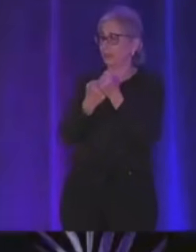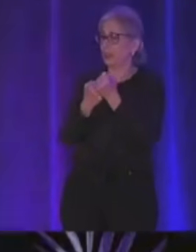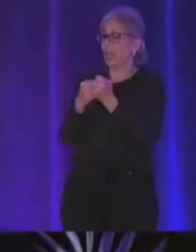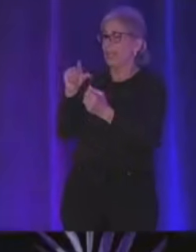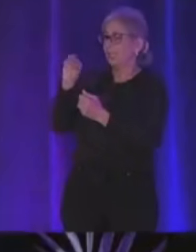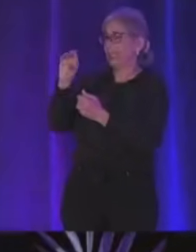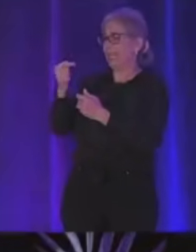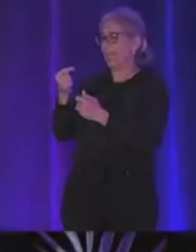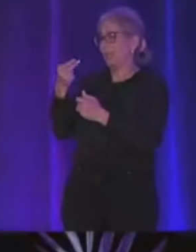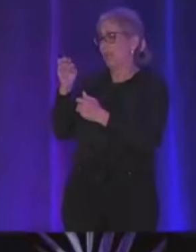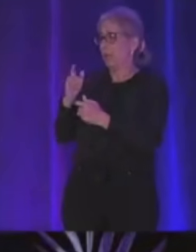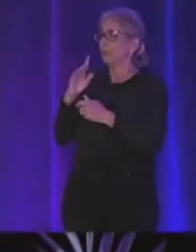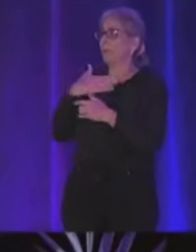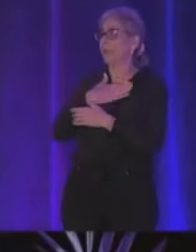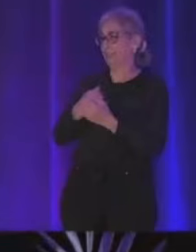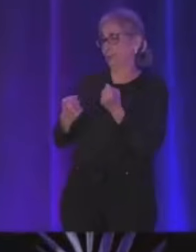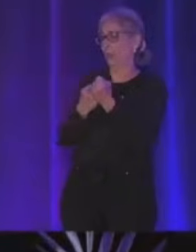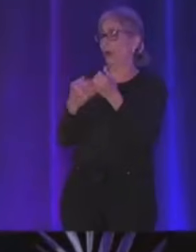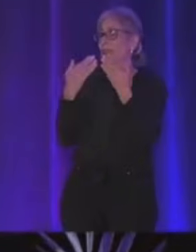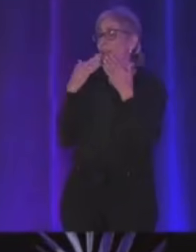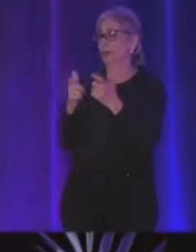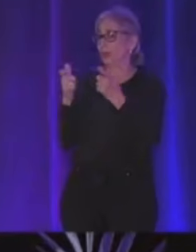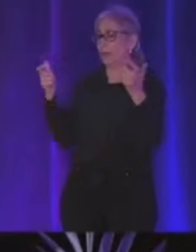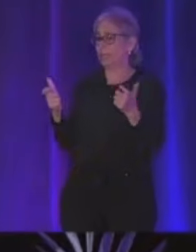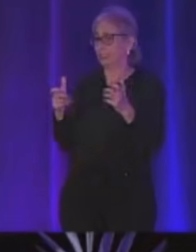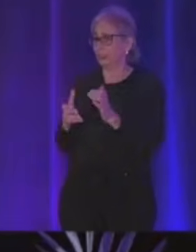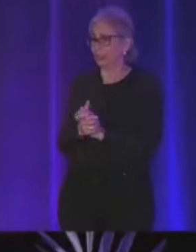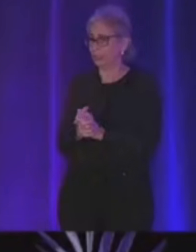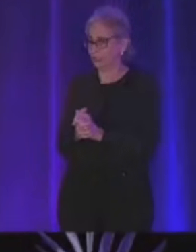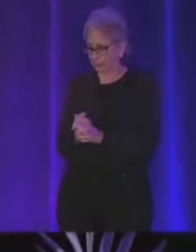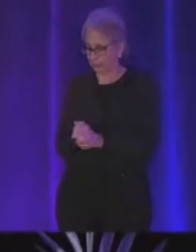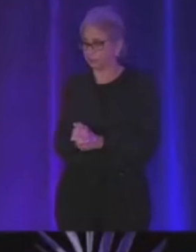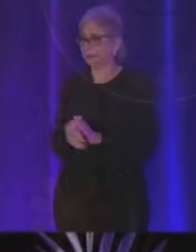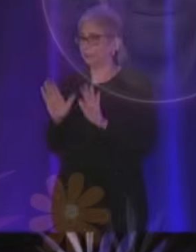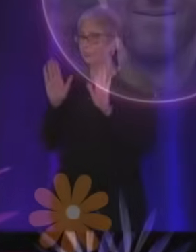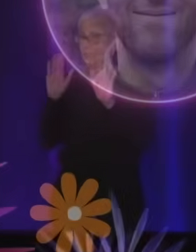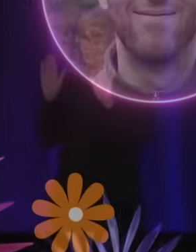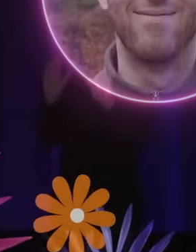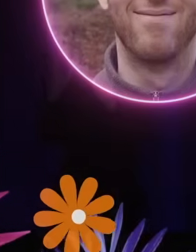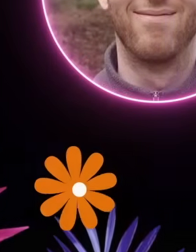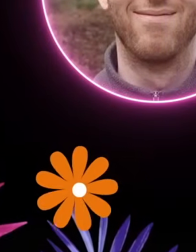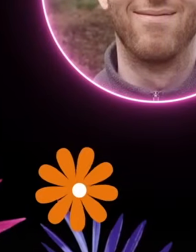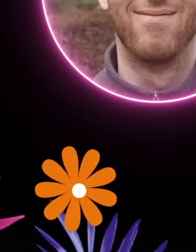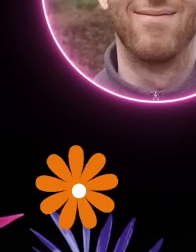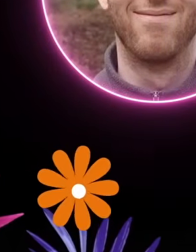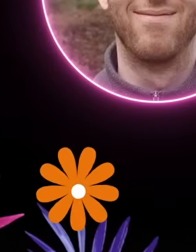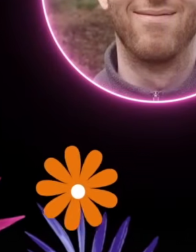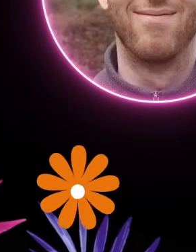please support me. Thank you very much. Have a great day.